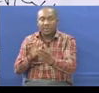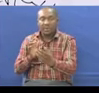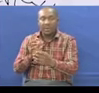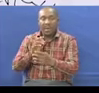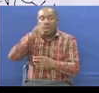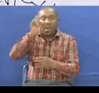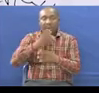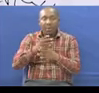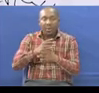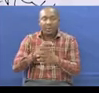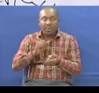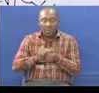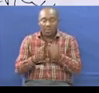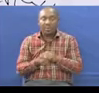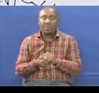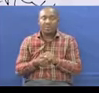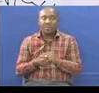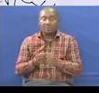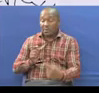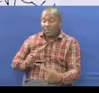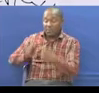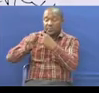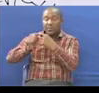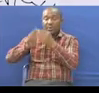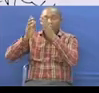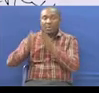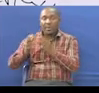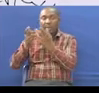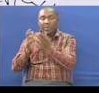different problems that is facing human populations. For example,